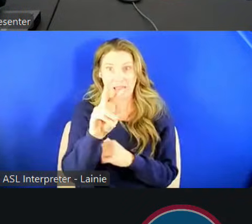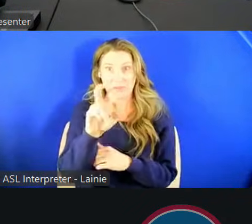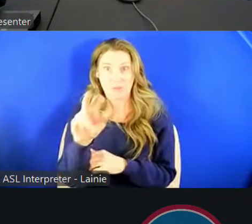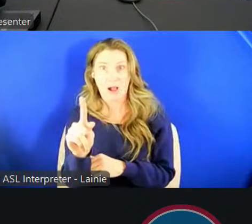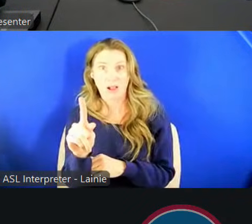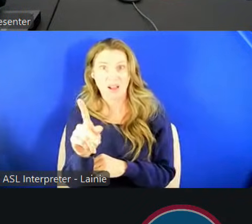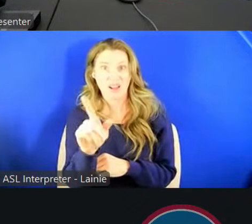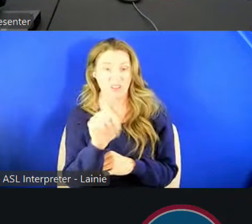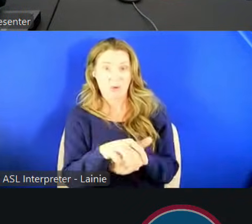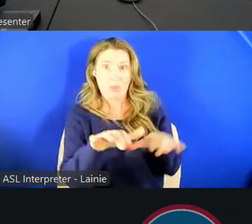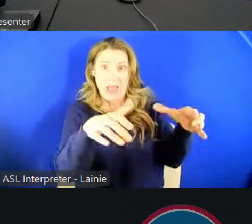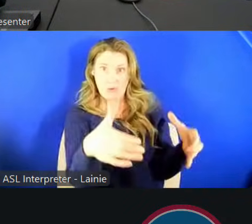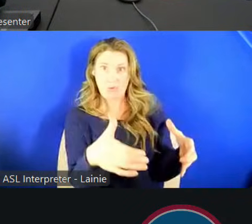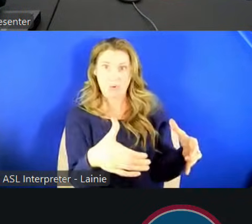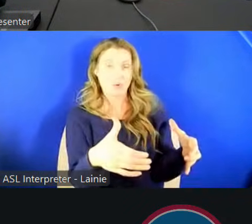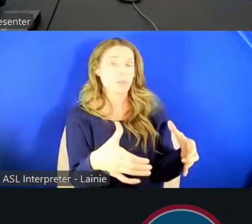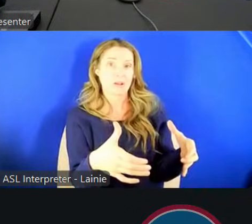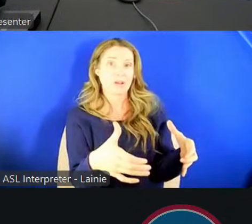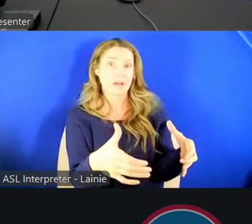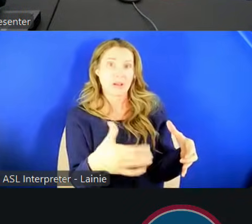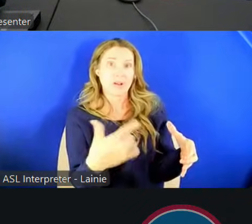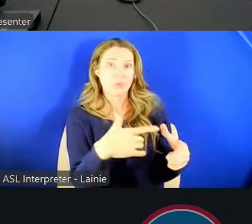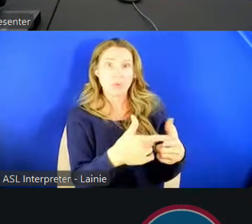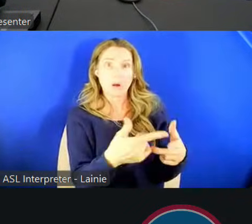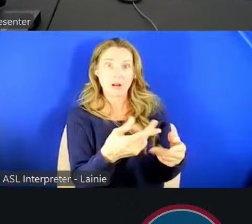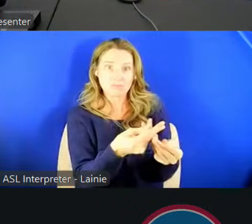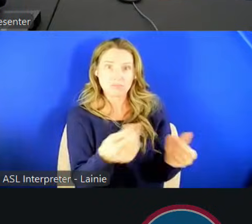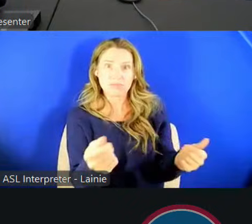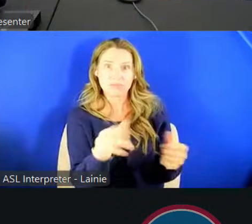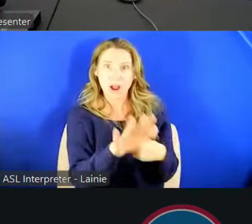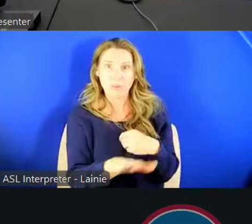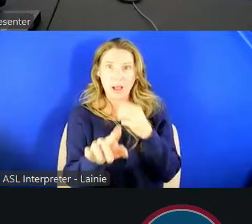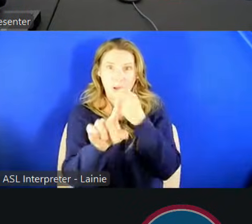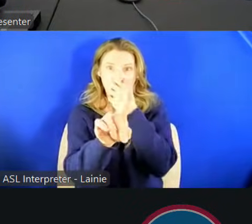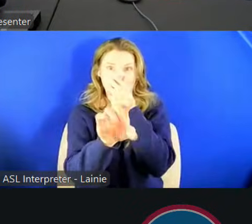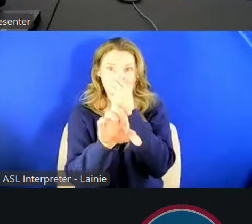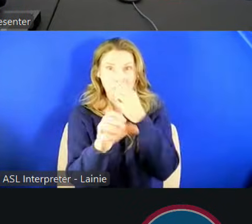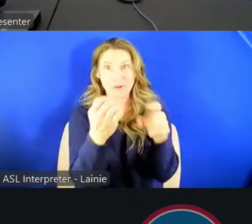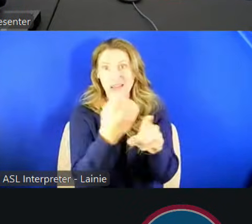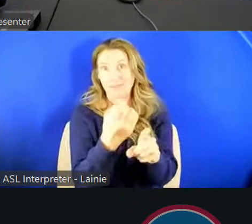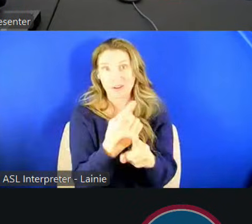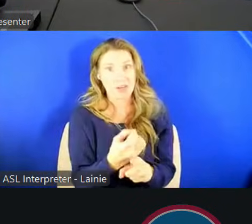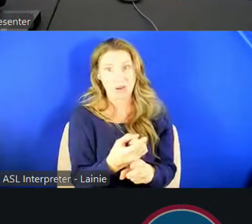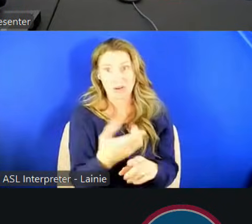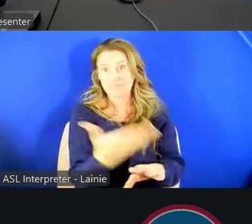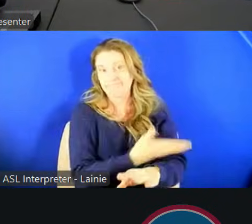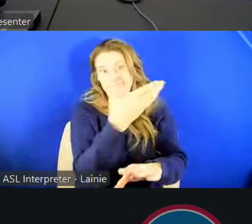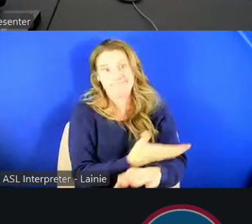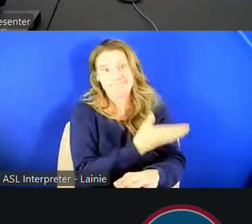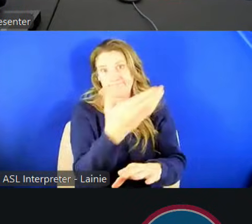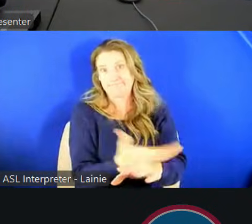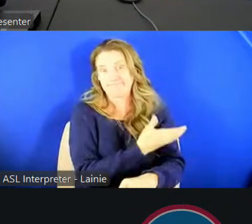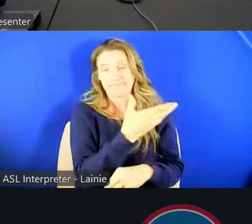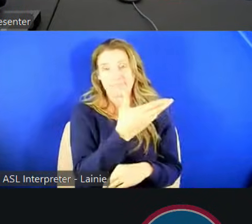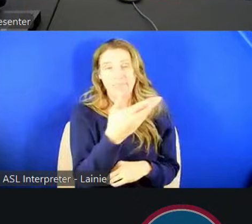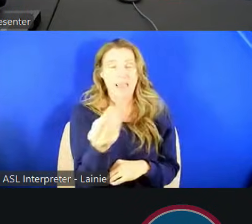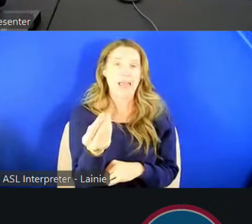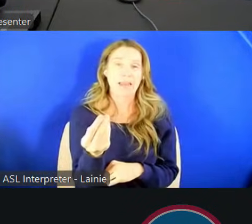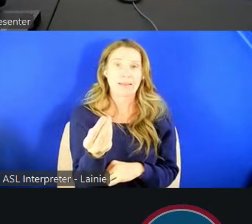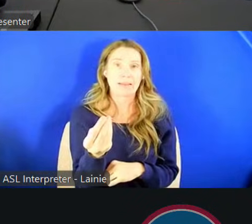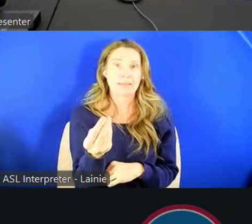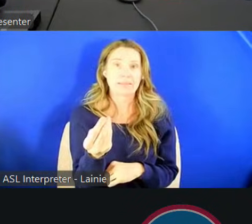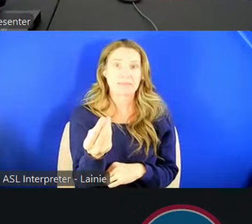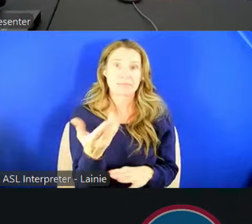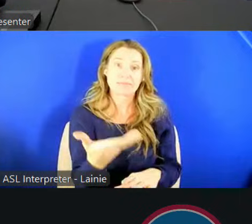bucket, we're knocking them out at roughly 100 per year and, getting that, better and